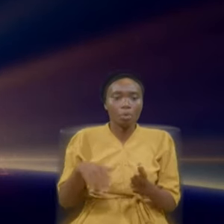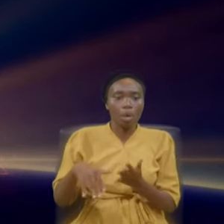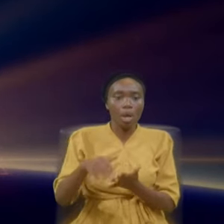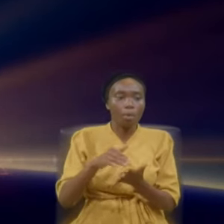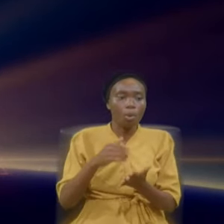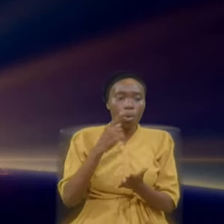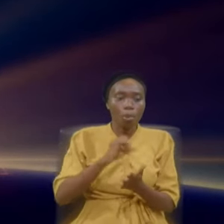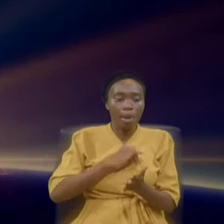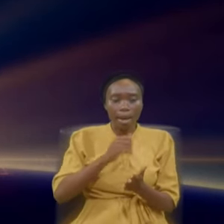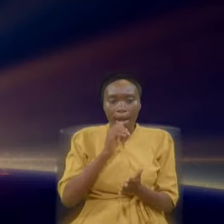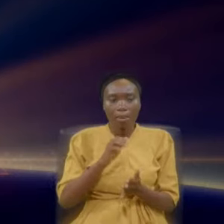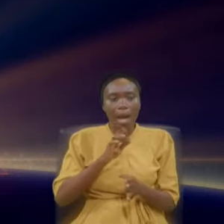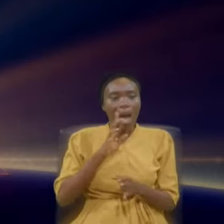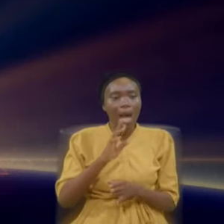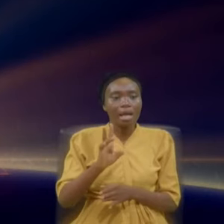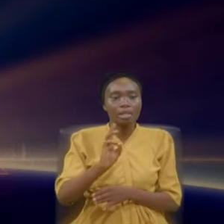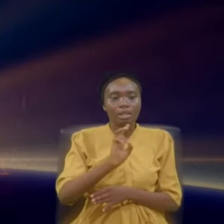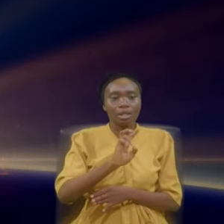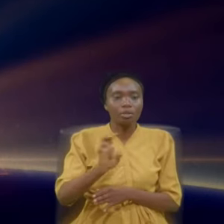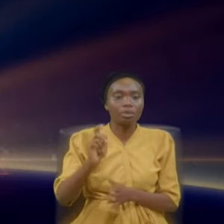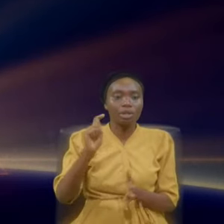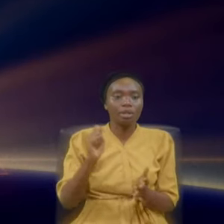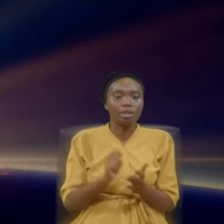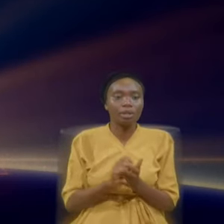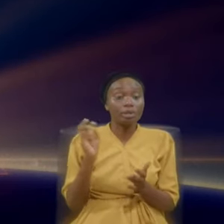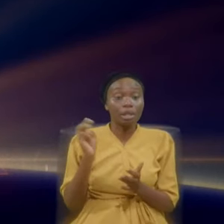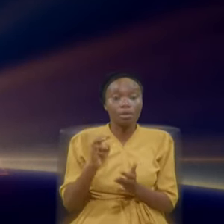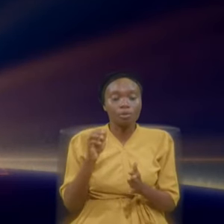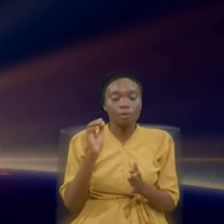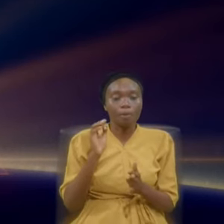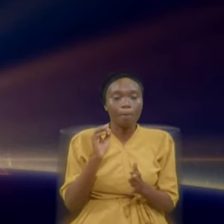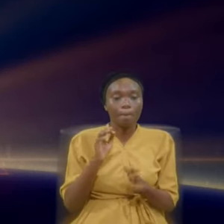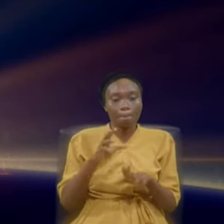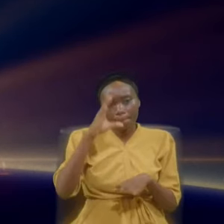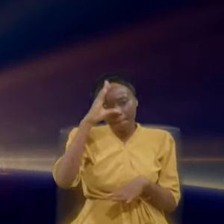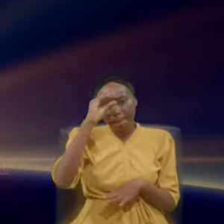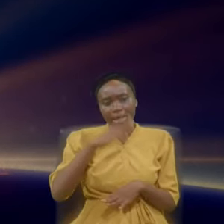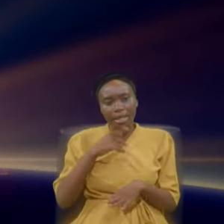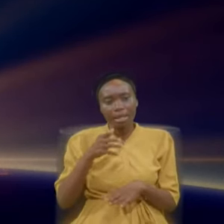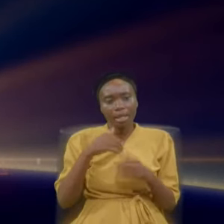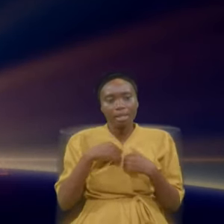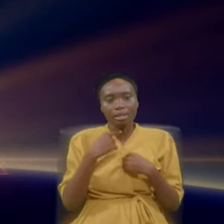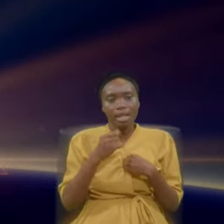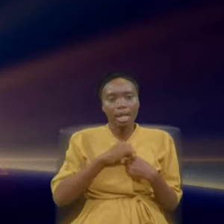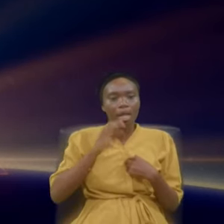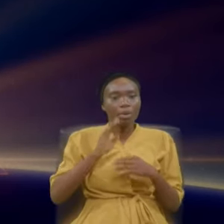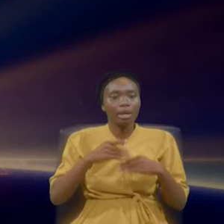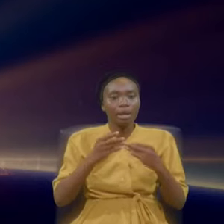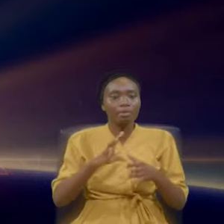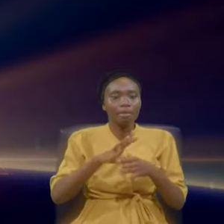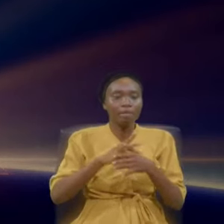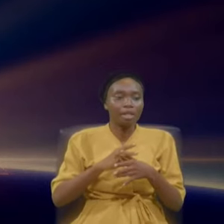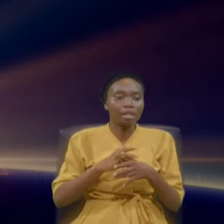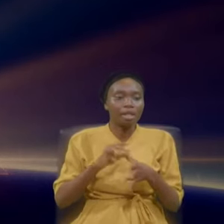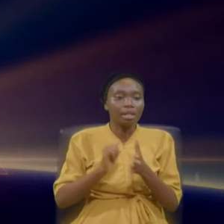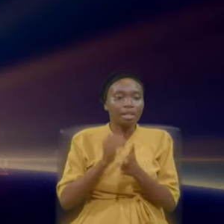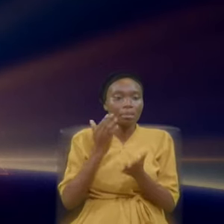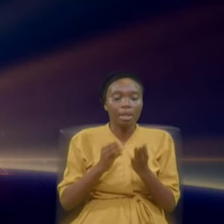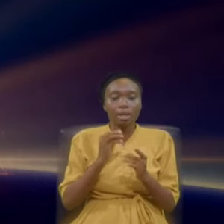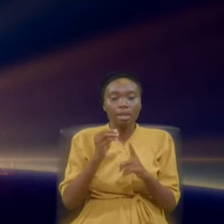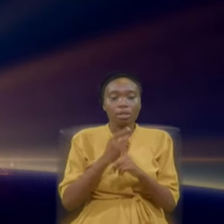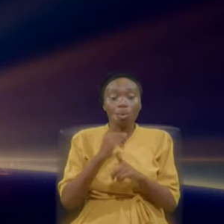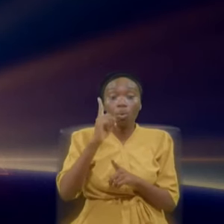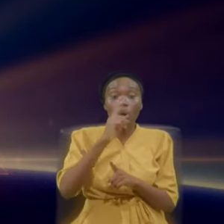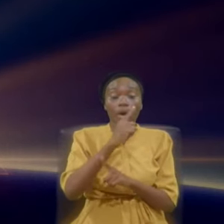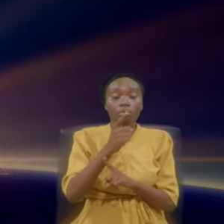people, among whom I am, are 600,000 footmen, and thou hast said, I will give them flesh, that they may